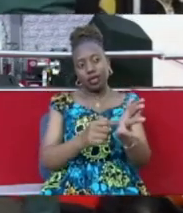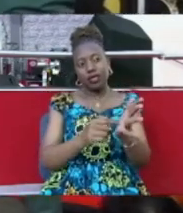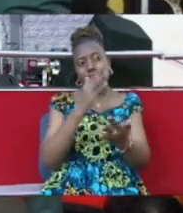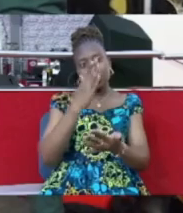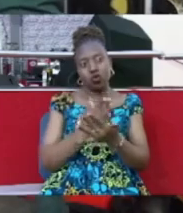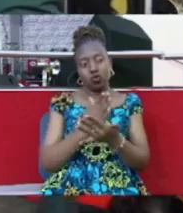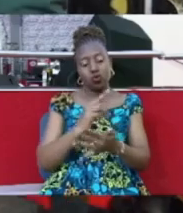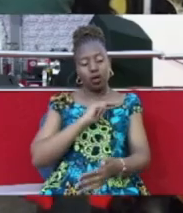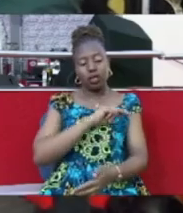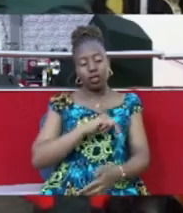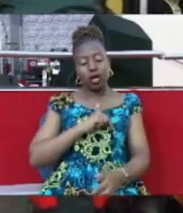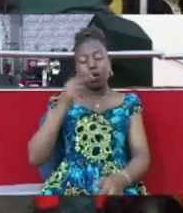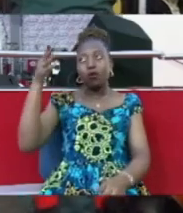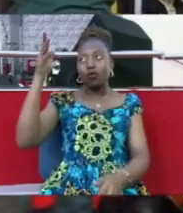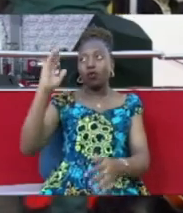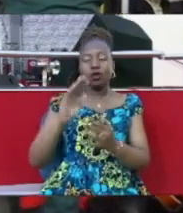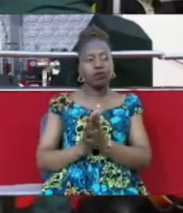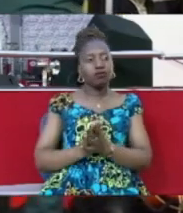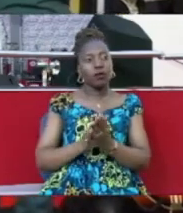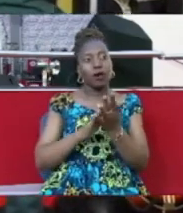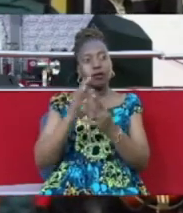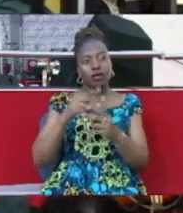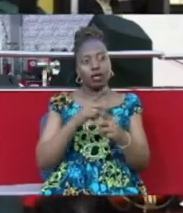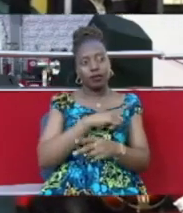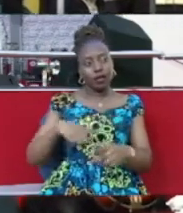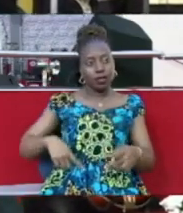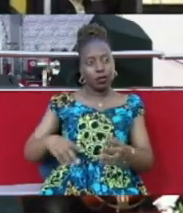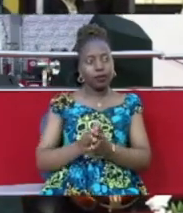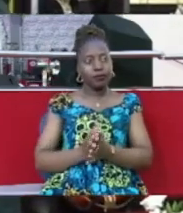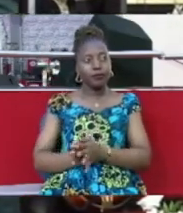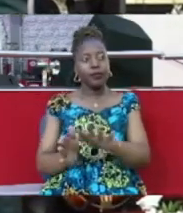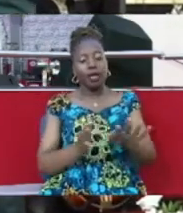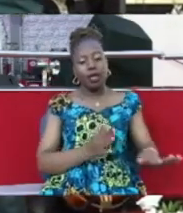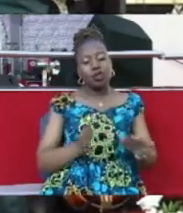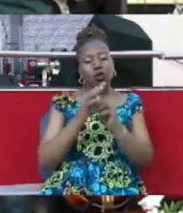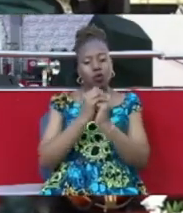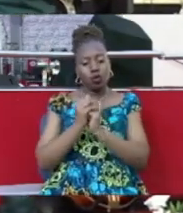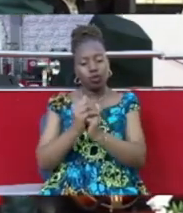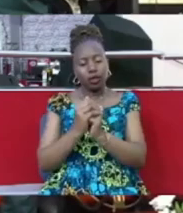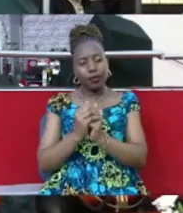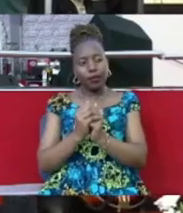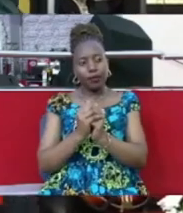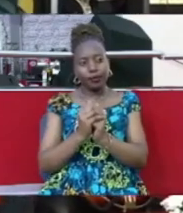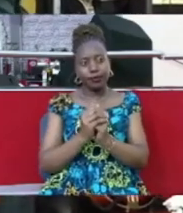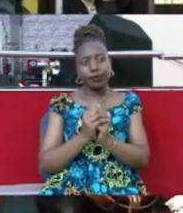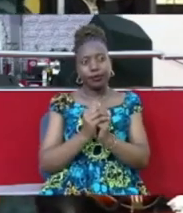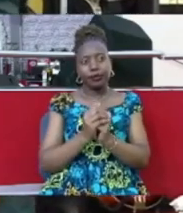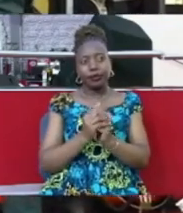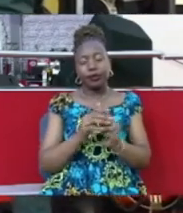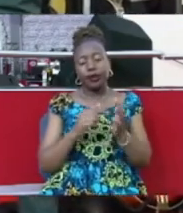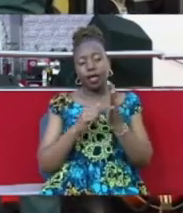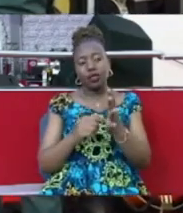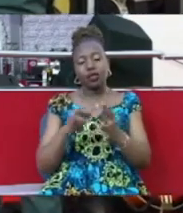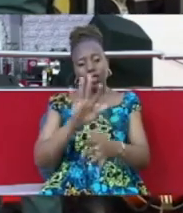ama uhali wa Mungu. Praise the name of the Lord. Amen. Worship therefore, because we have said music enhances our worship, therefore